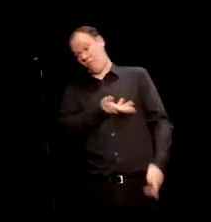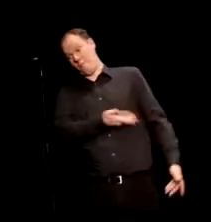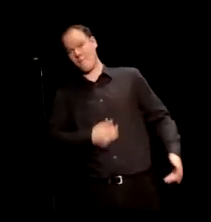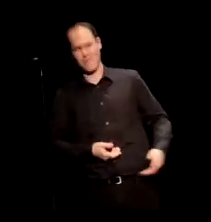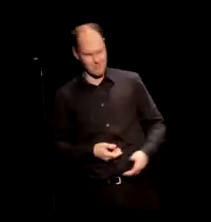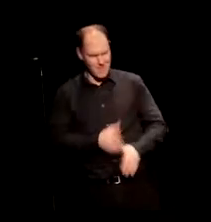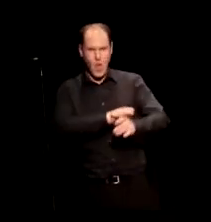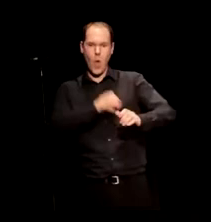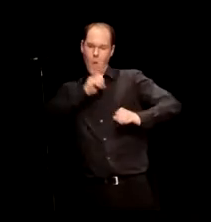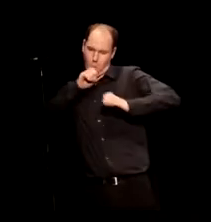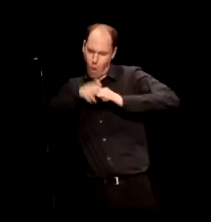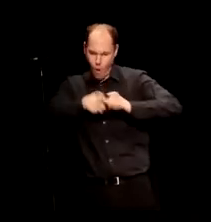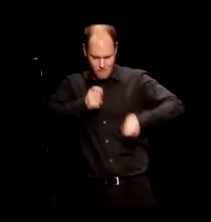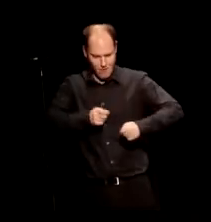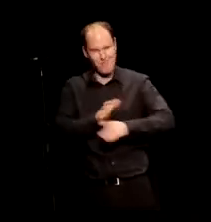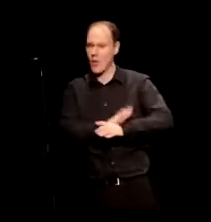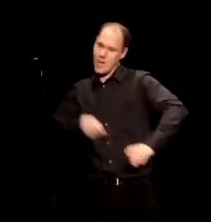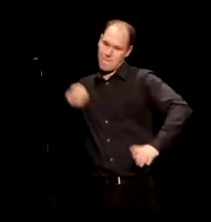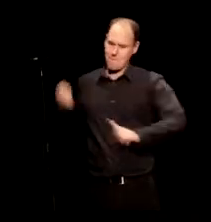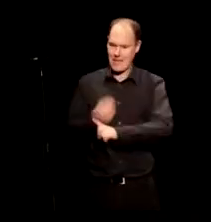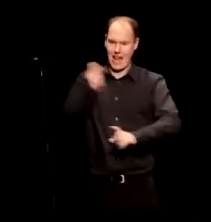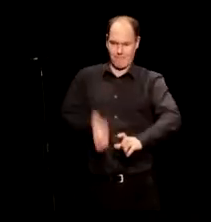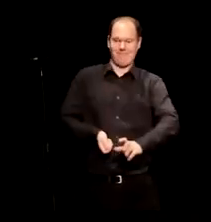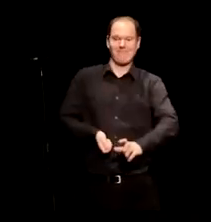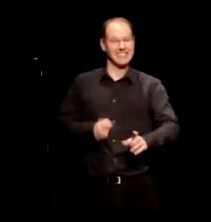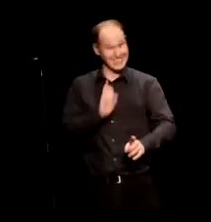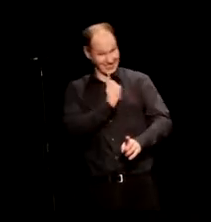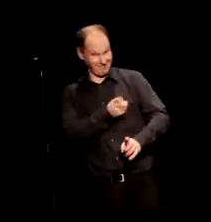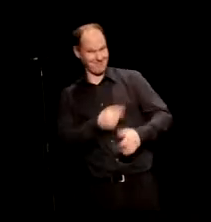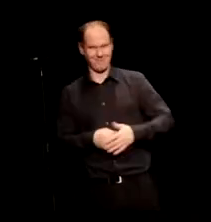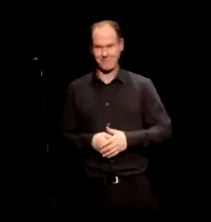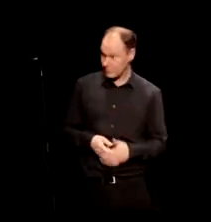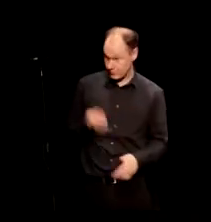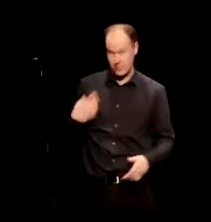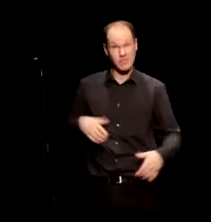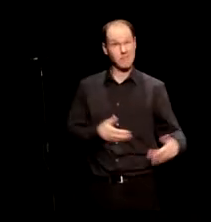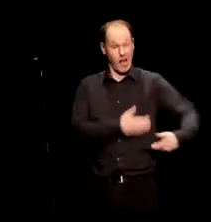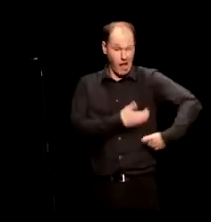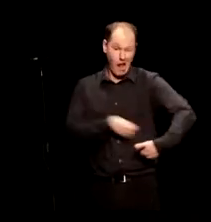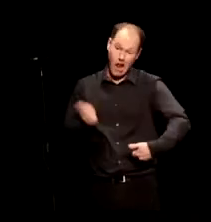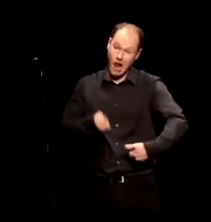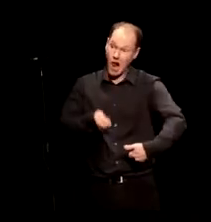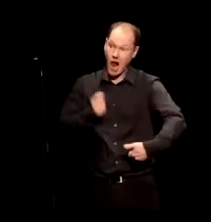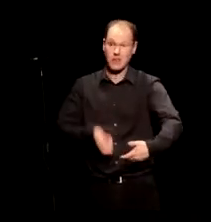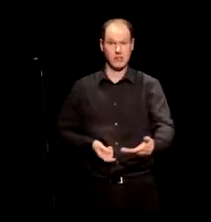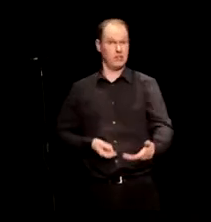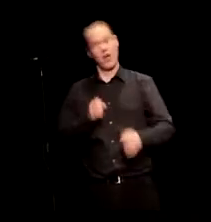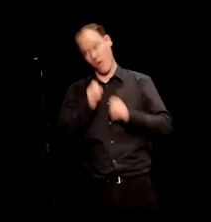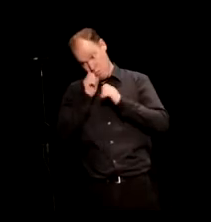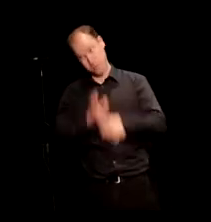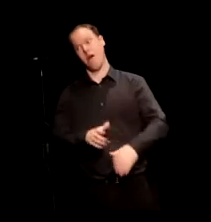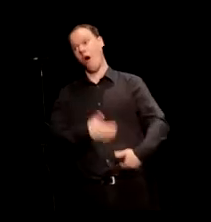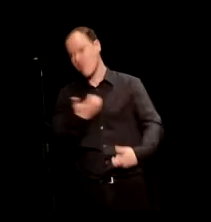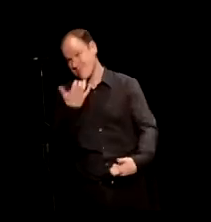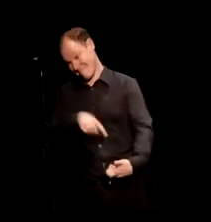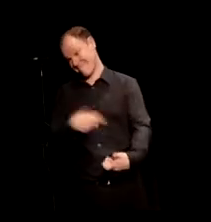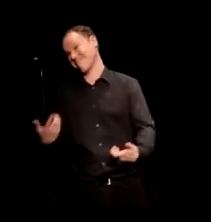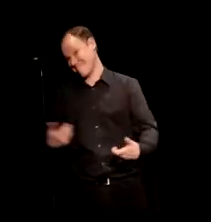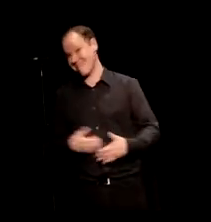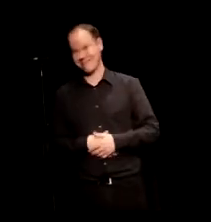don't blow a drum, you beat a drum. If you've been carrying this drum as far as I did, you know there's a whole lot of blowing that goes in it.